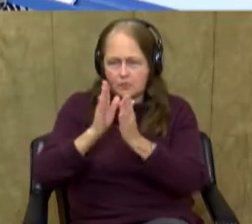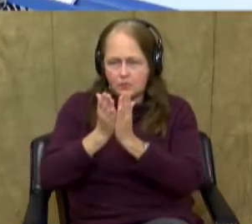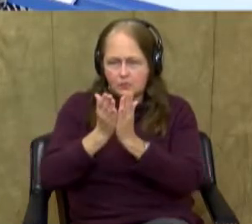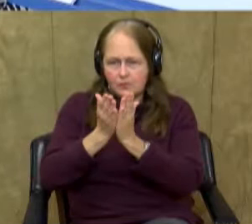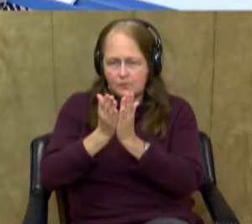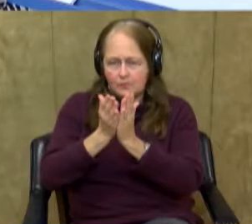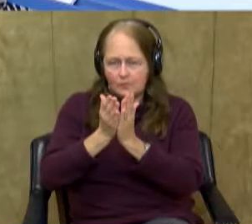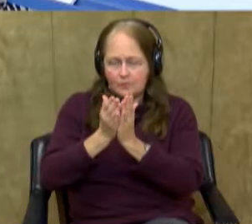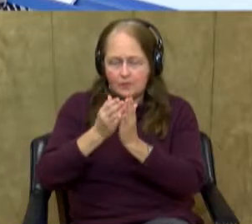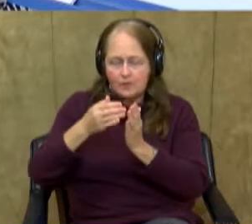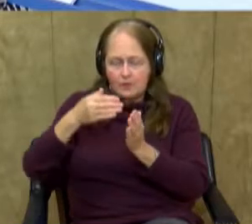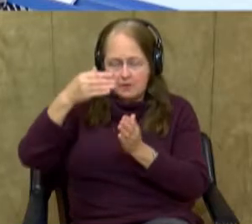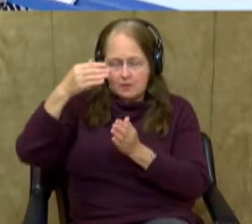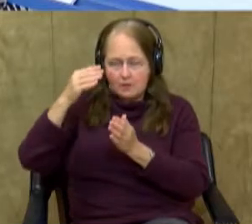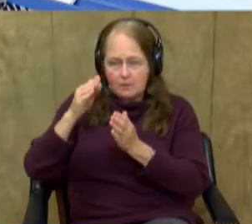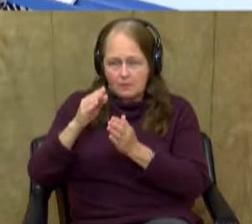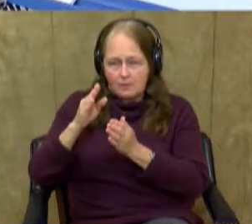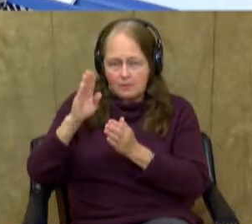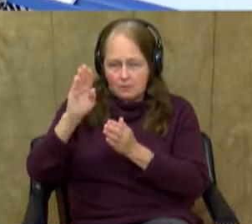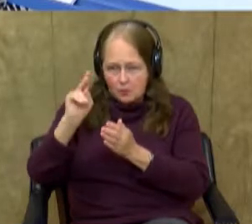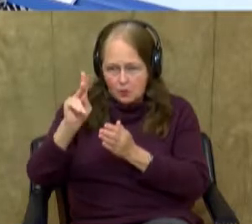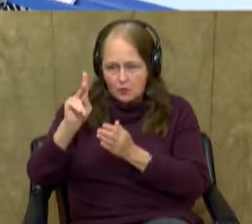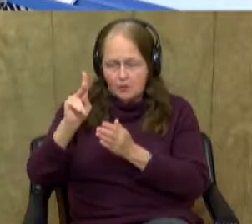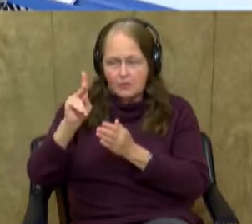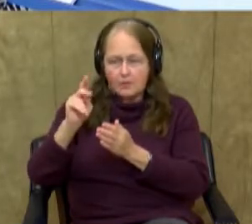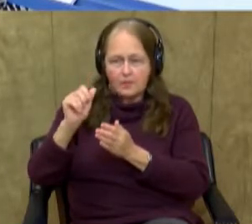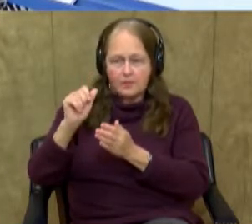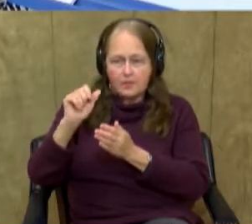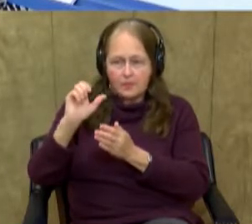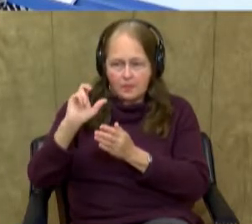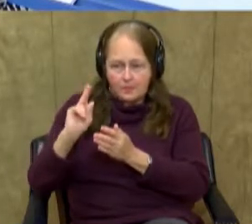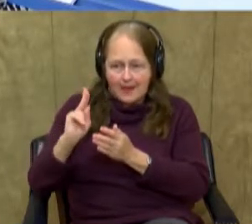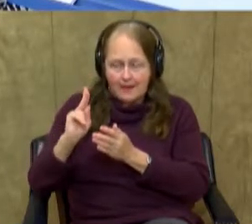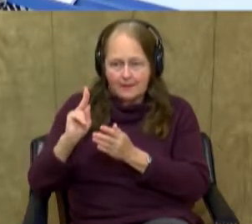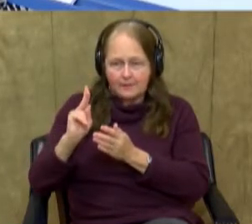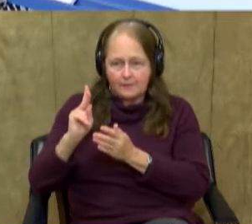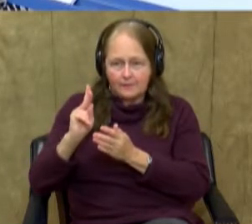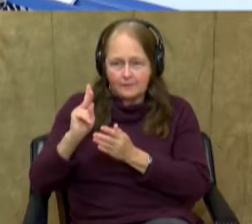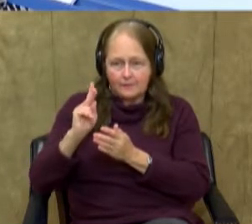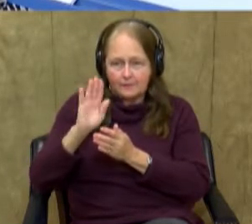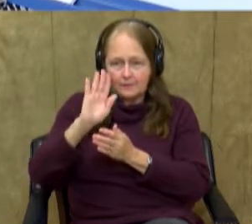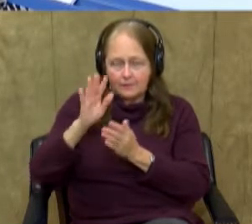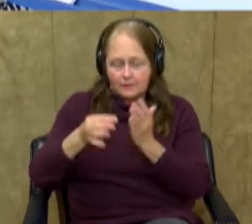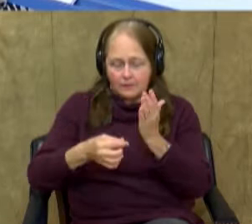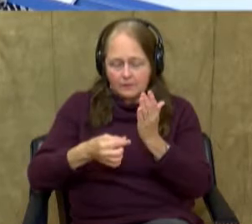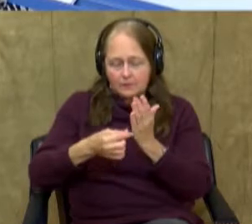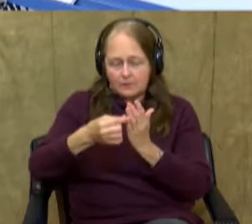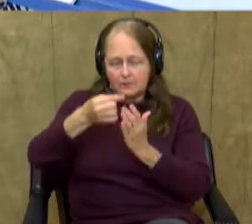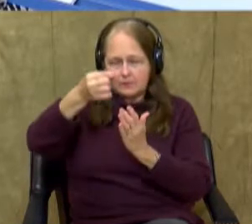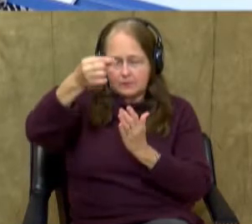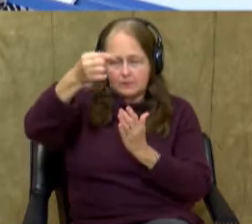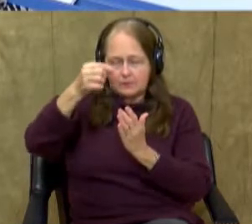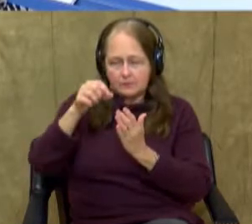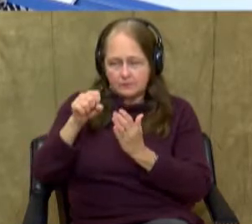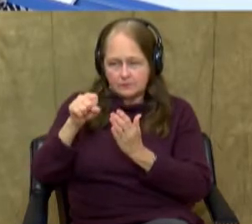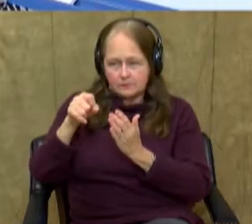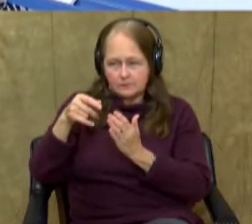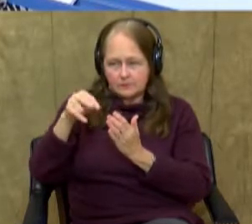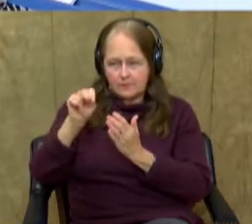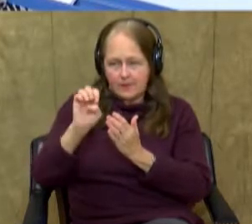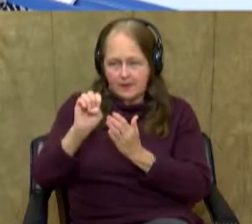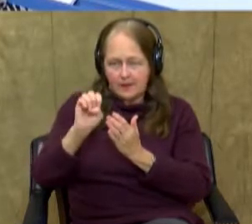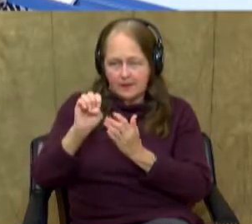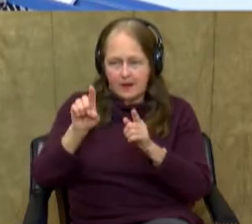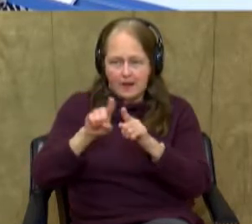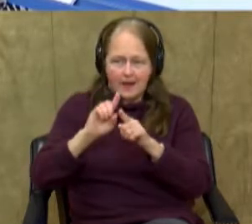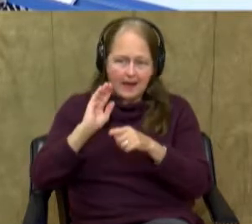this? The back. And this is the Spine. This is the important part. Just like your spine, it holds the book together so it doesn't